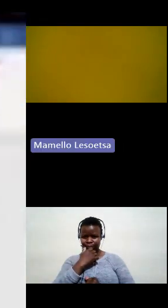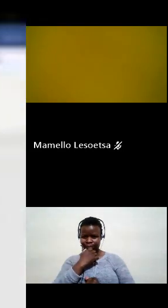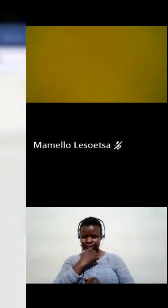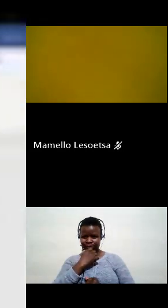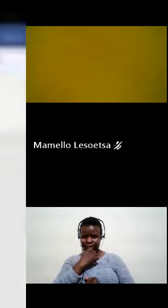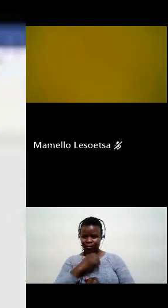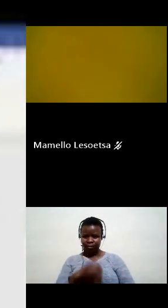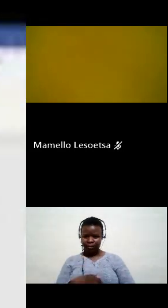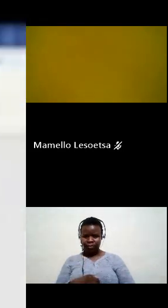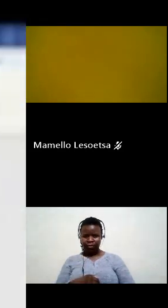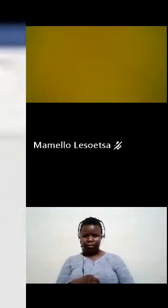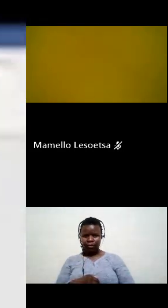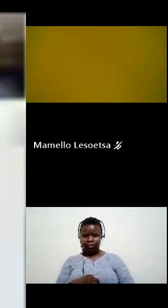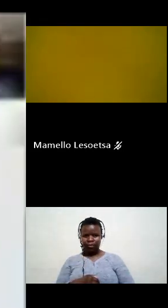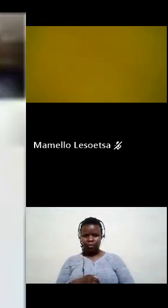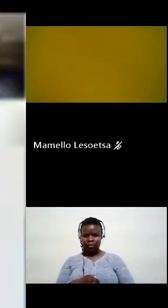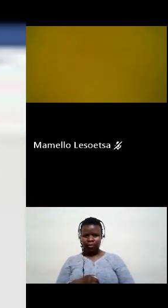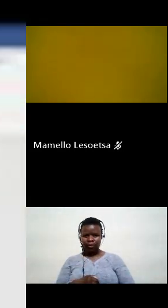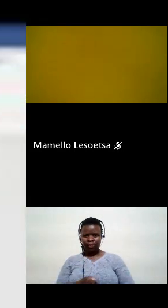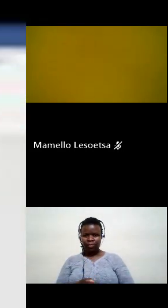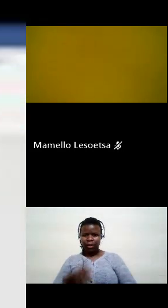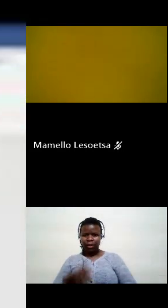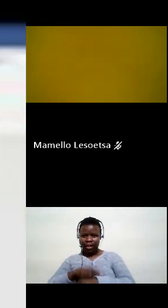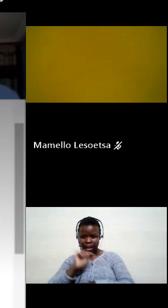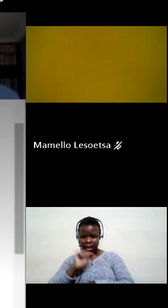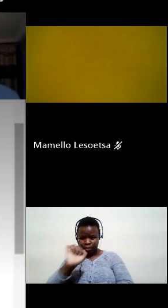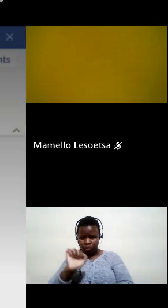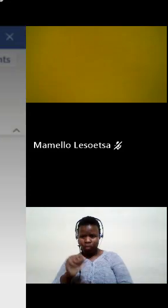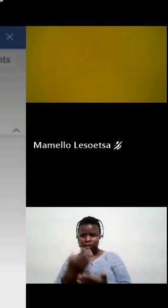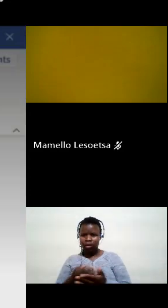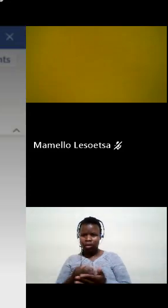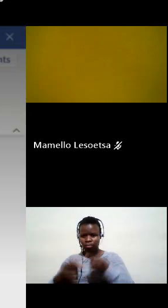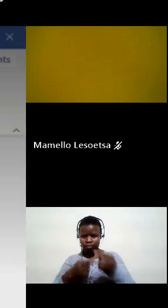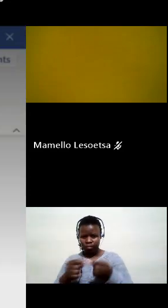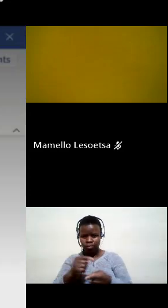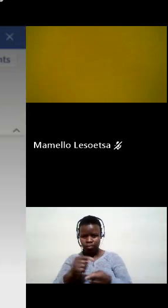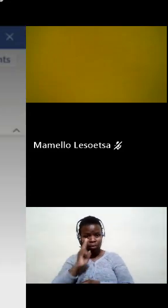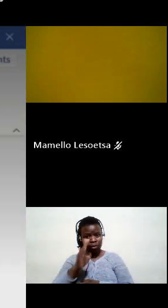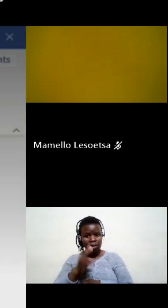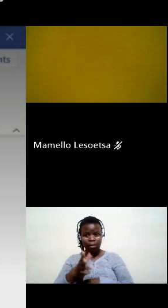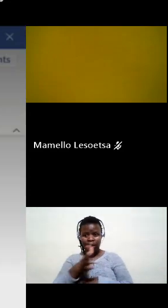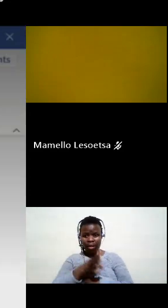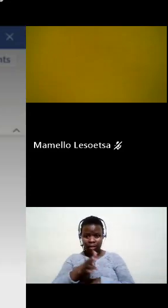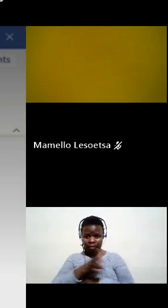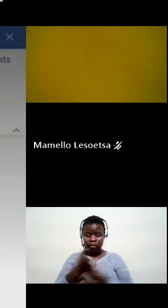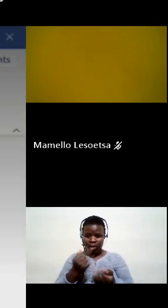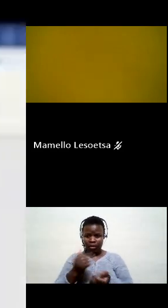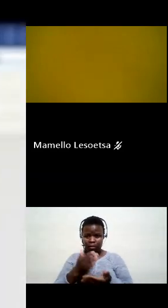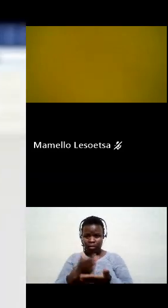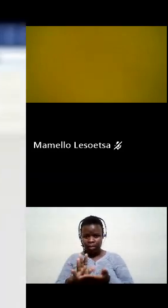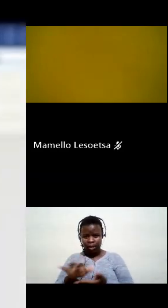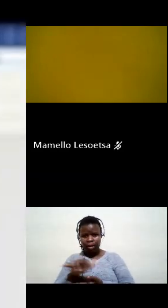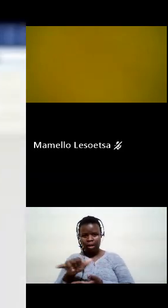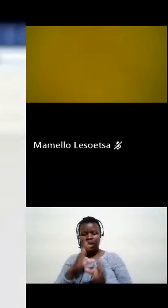video so that you get everything. I thought there was a space where he, yeah, where you give suggestions.